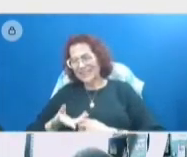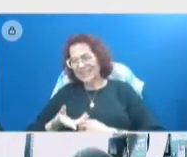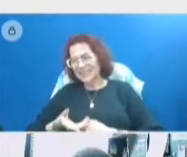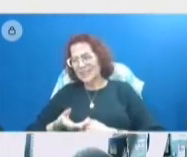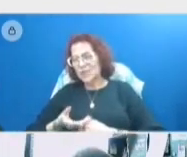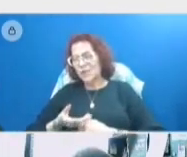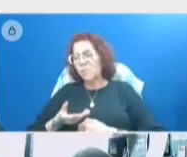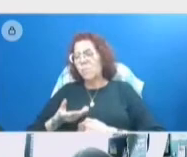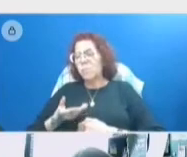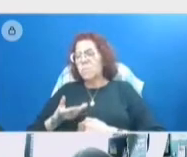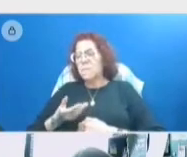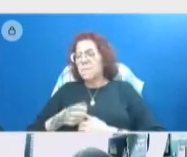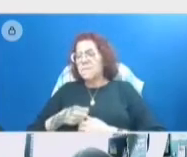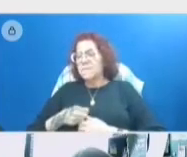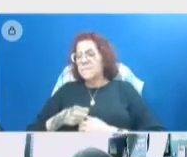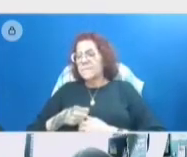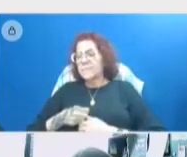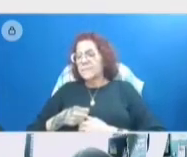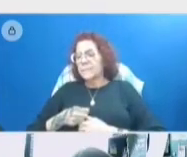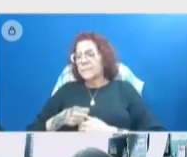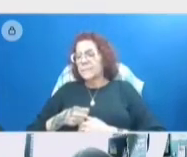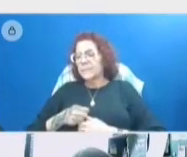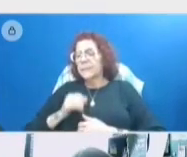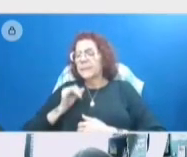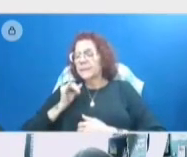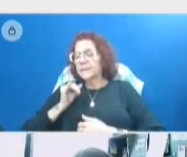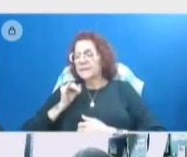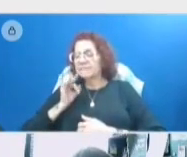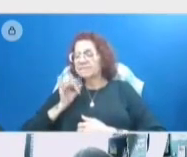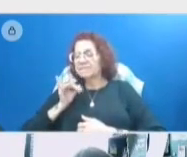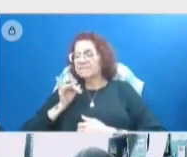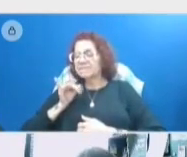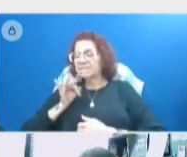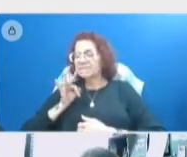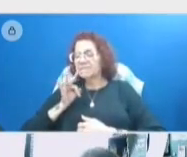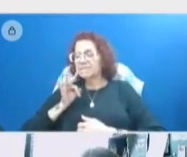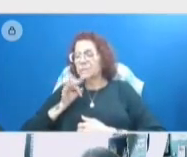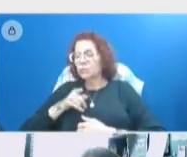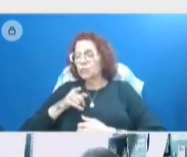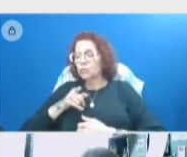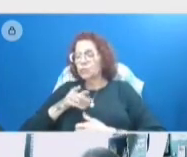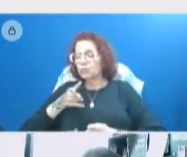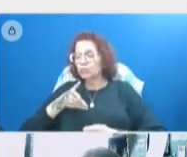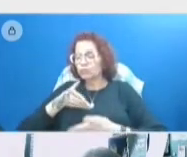But if you want to go, if you want to go in also and look at the Enforcement Council